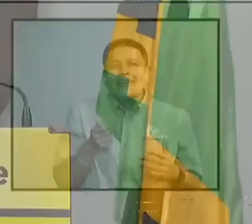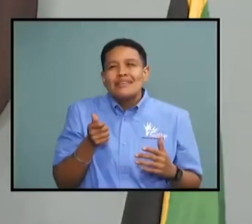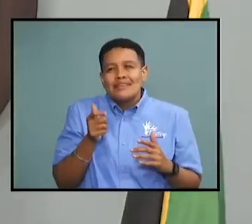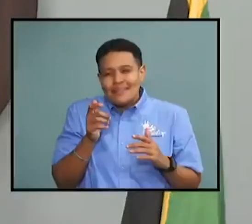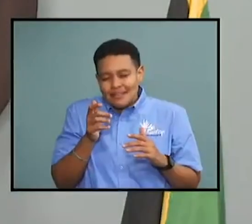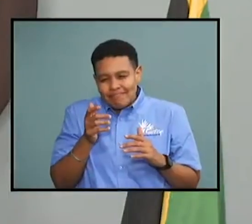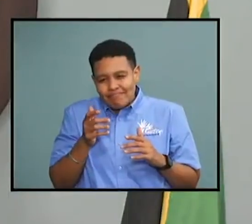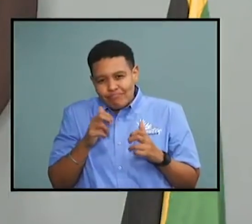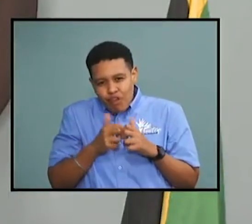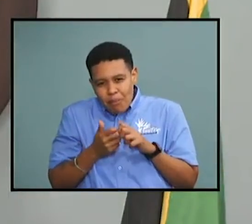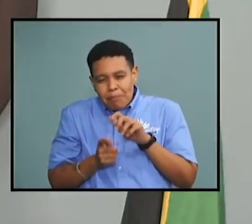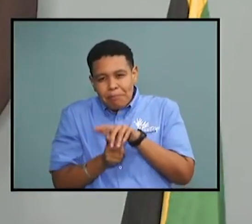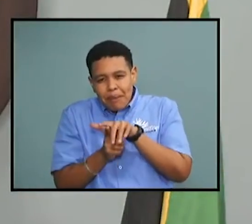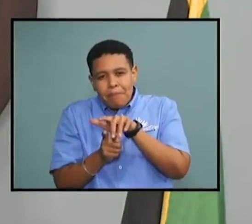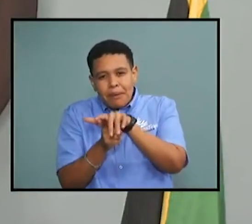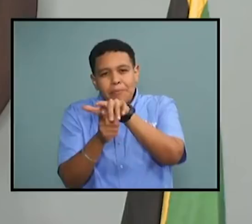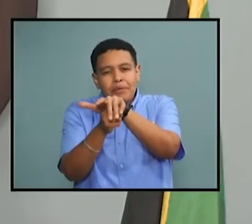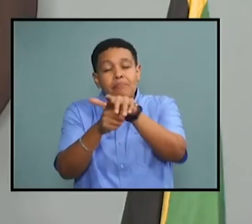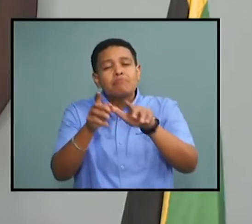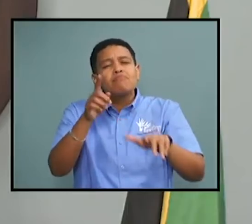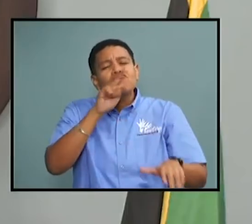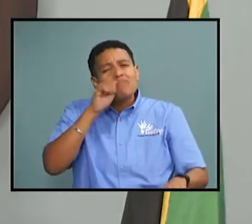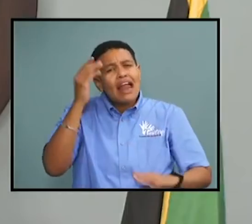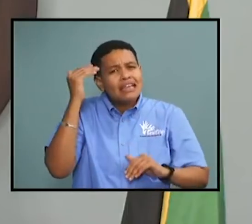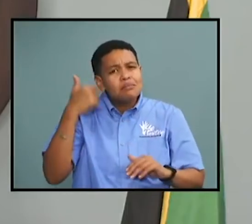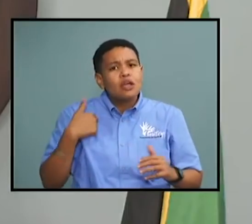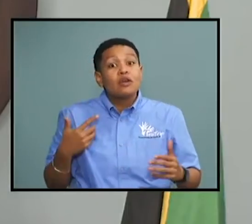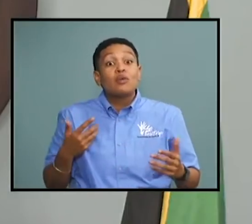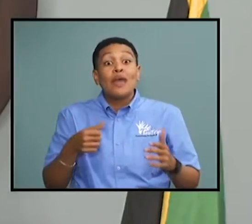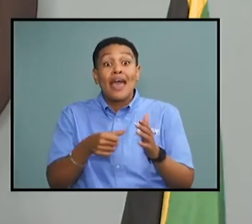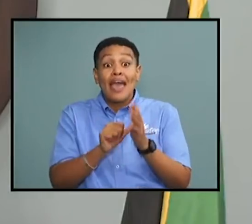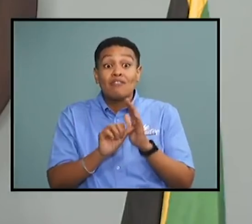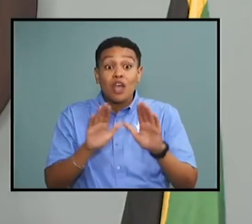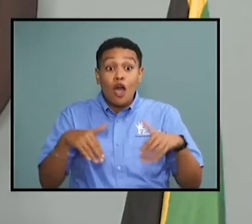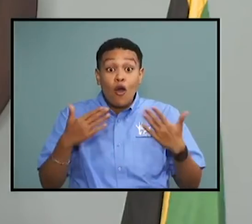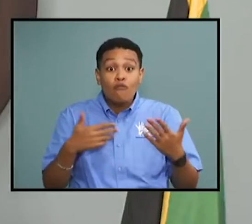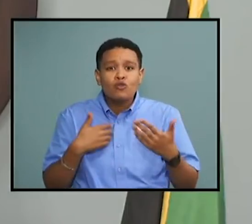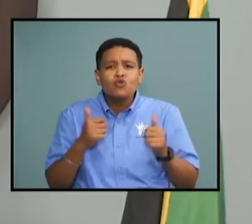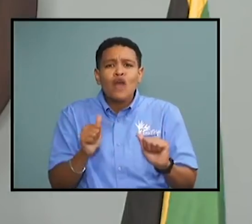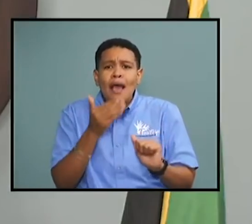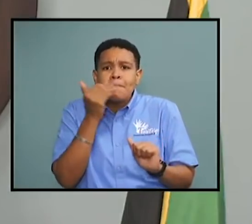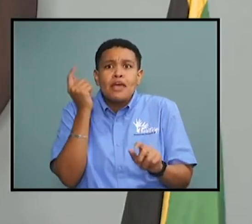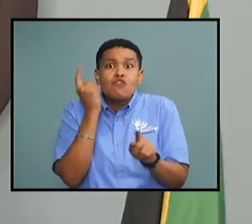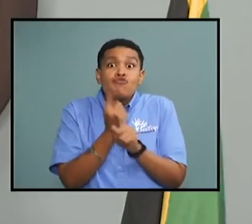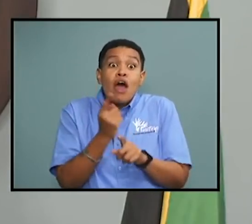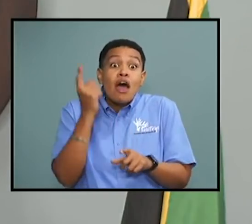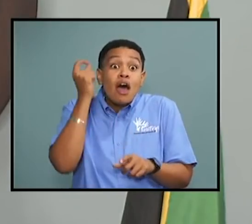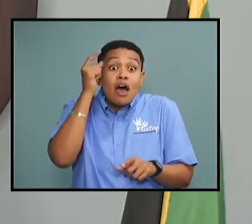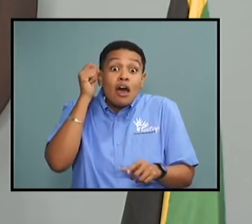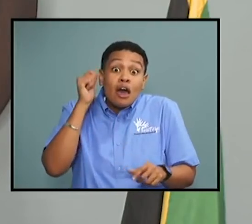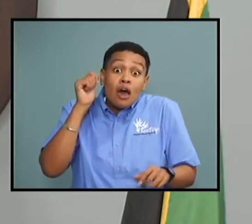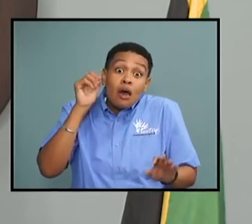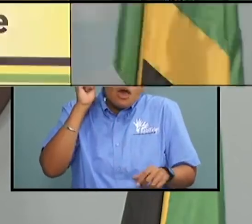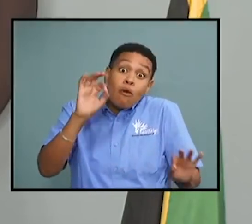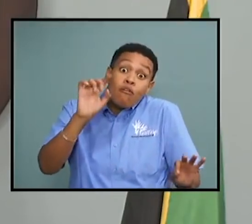you would well expect, because we keep emphasizing that we're trying our best to get it right, but we won't get everything